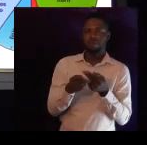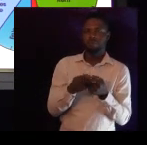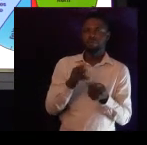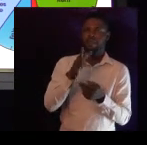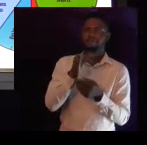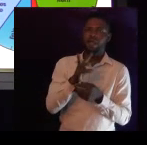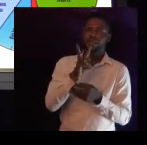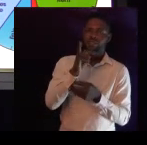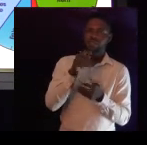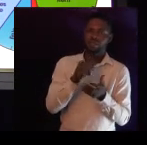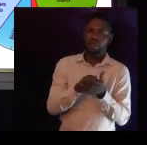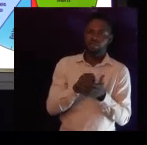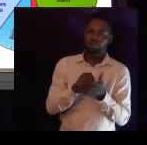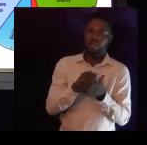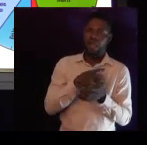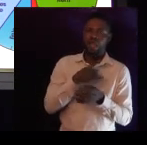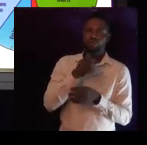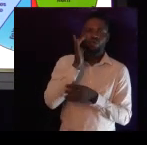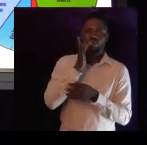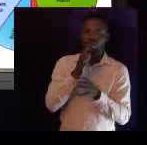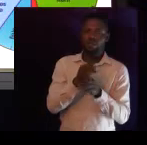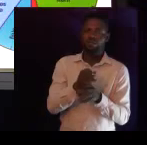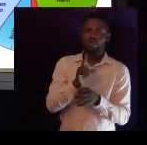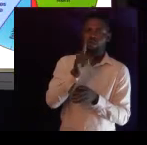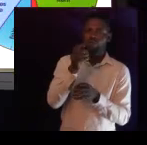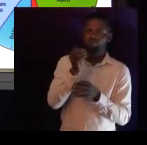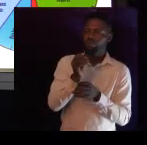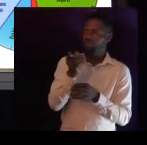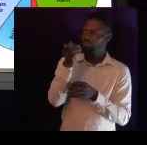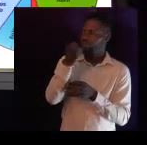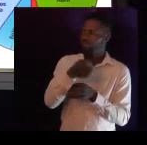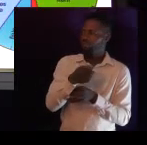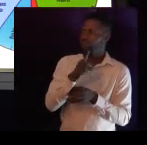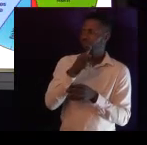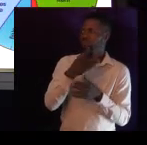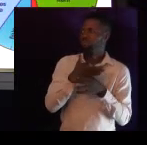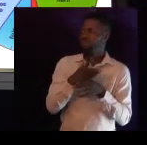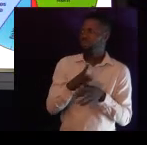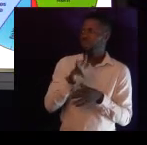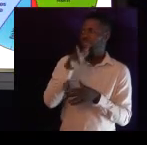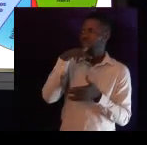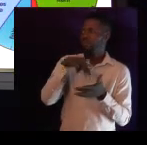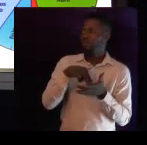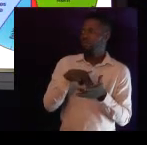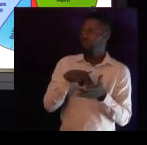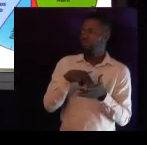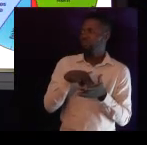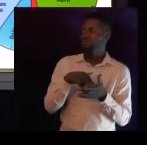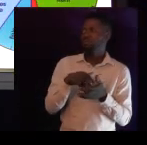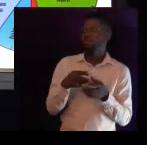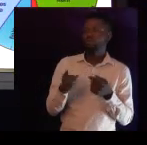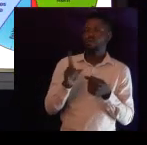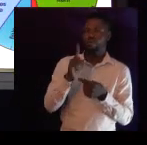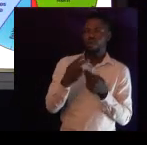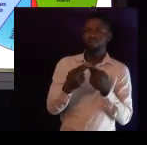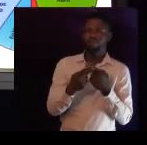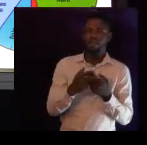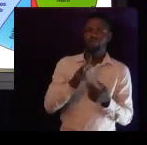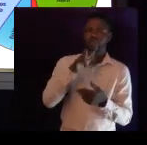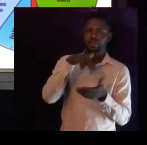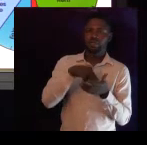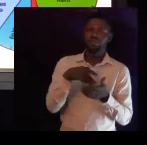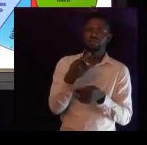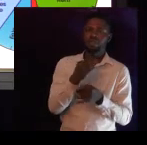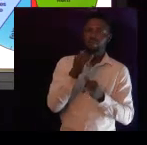multiply by 60,000, and you will get 1 0 cancels 1 0. 2 goes in 6 3 times. 1 times 3,000. The